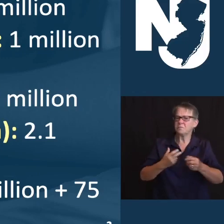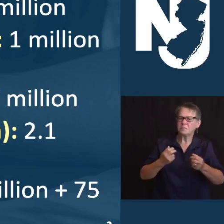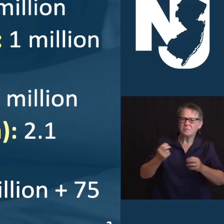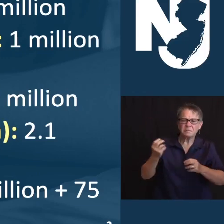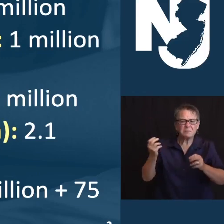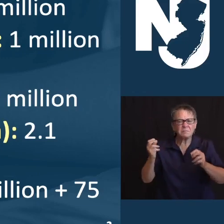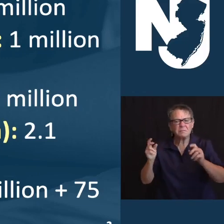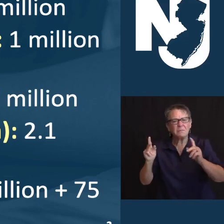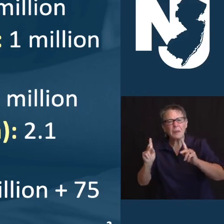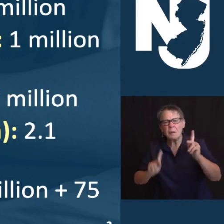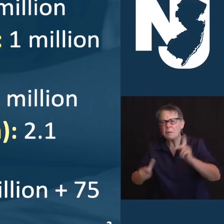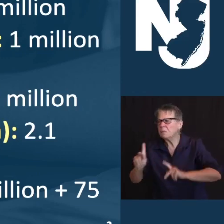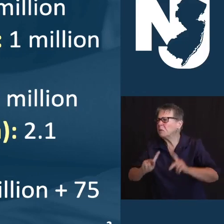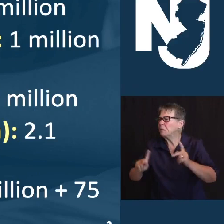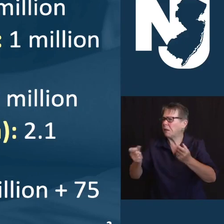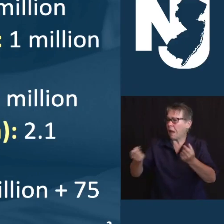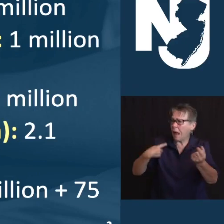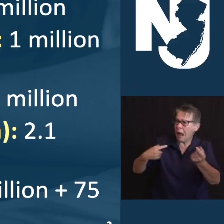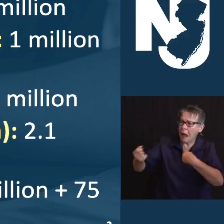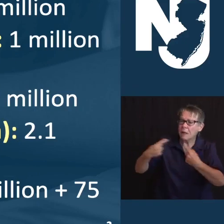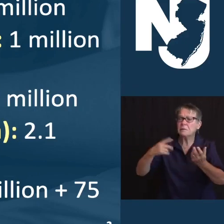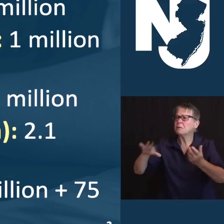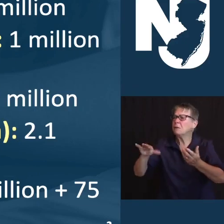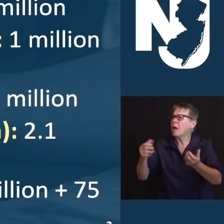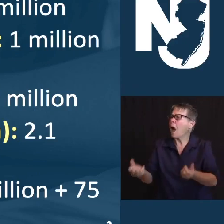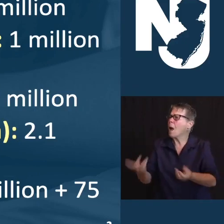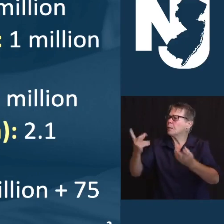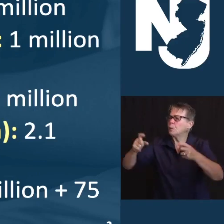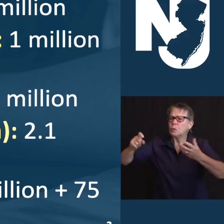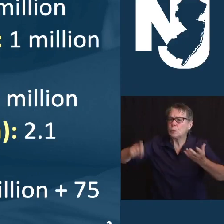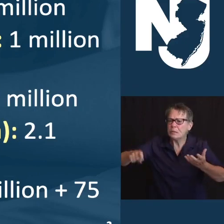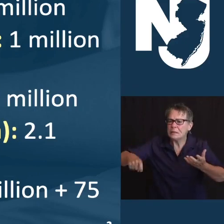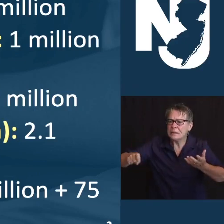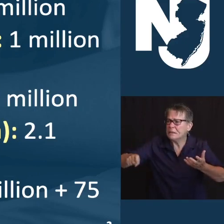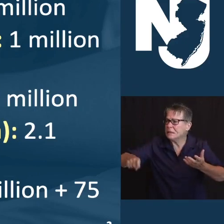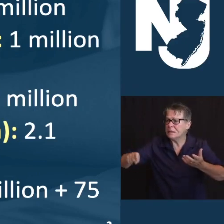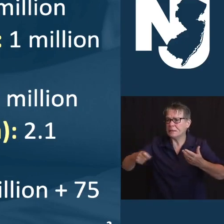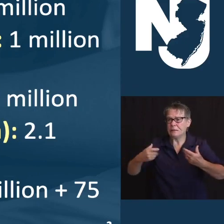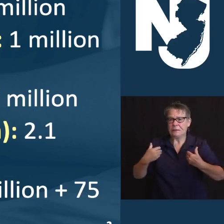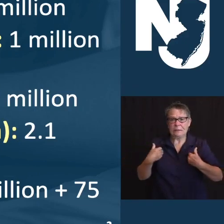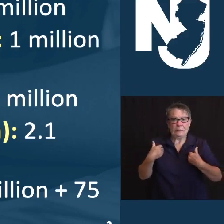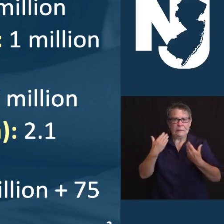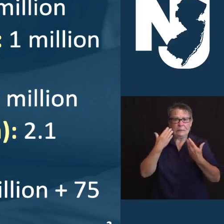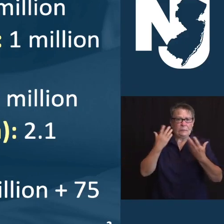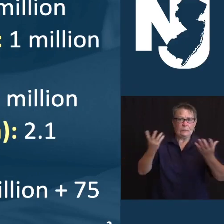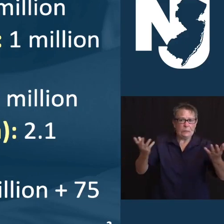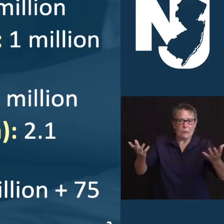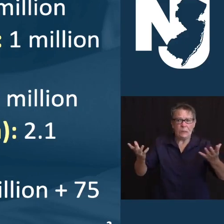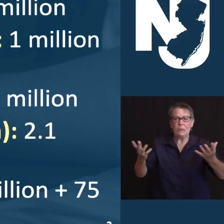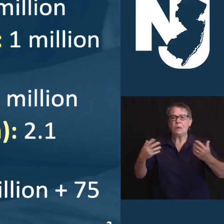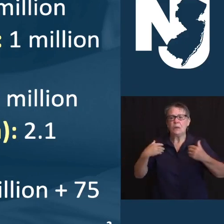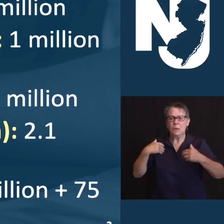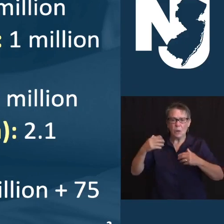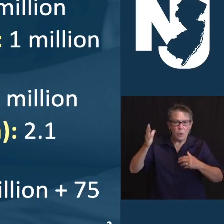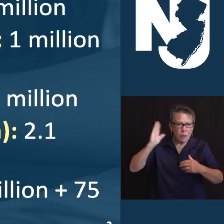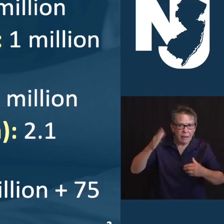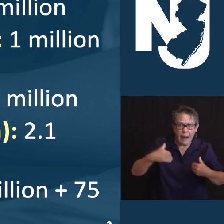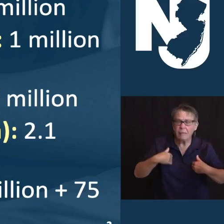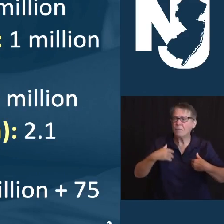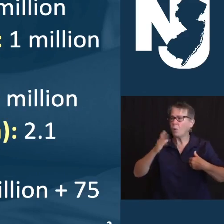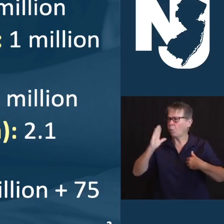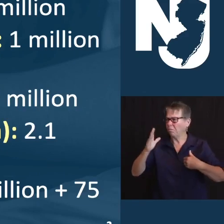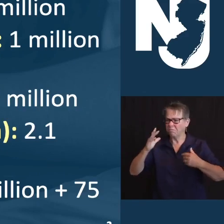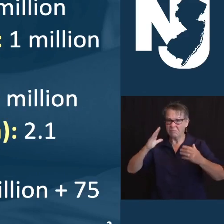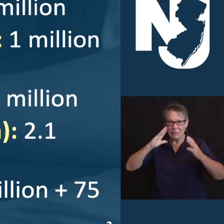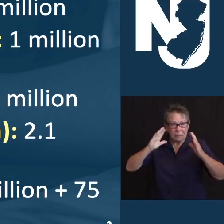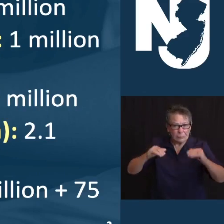the numbers that either we have or we expect to have. And we decided that today was that day we could do that. So,